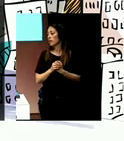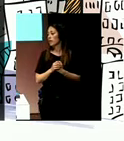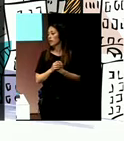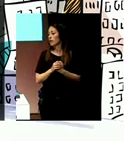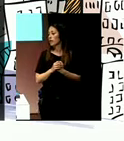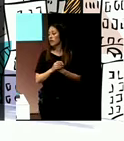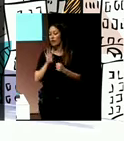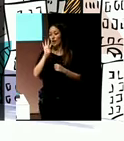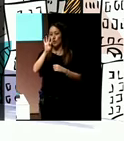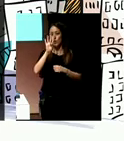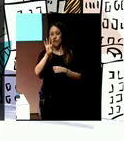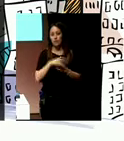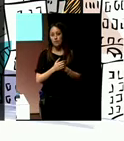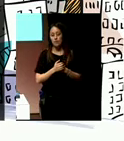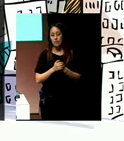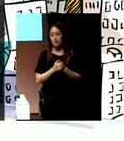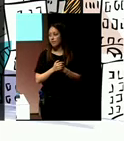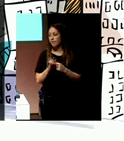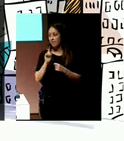It's number 4.